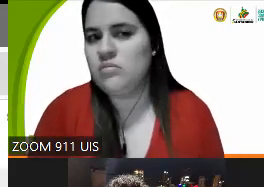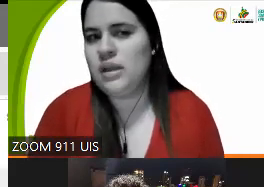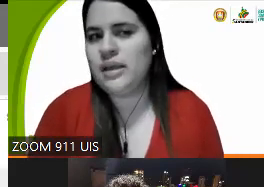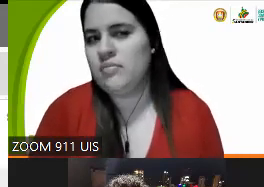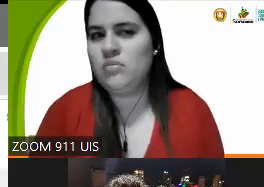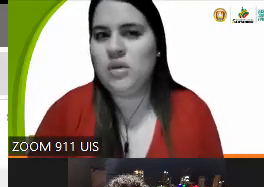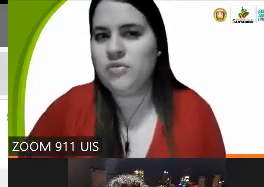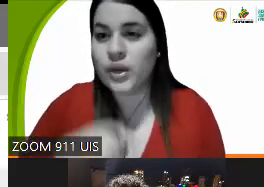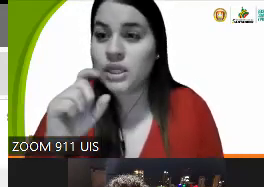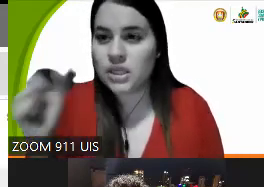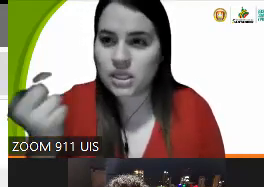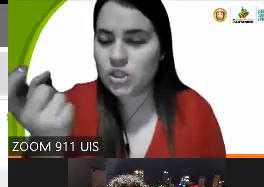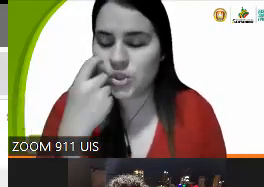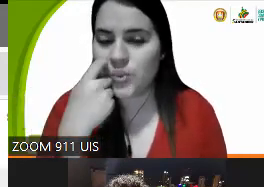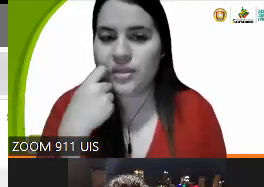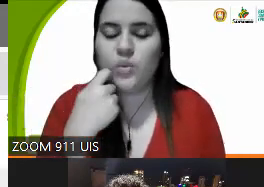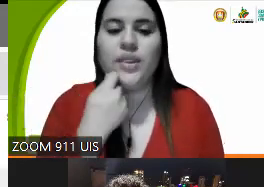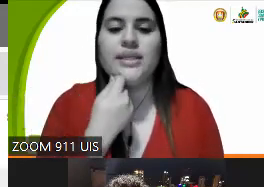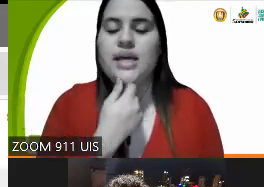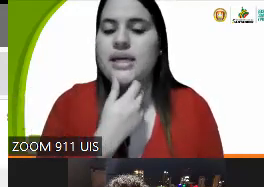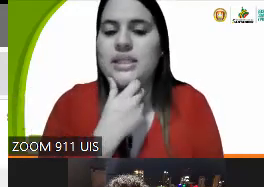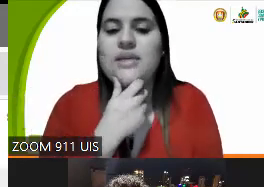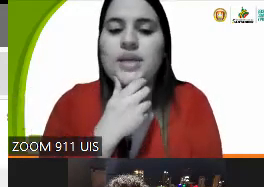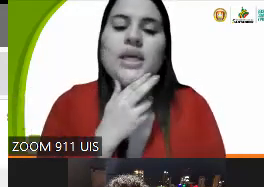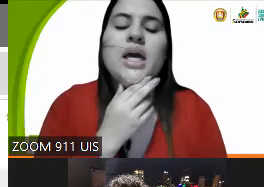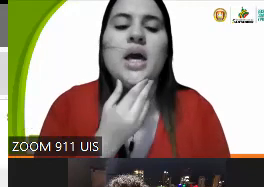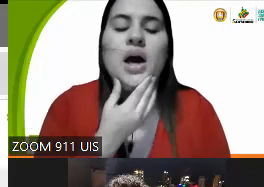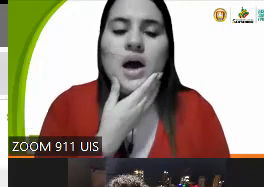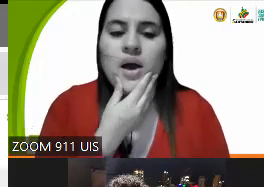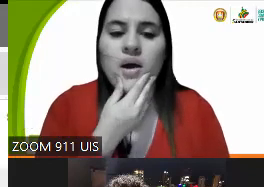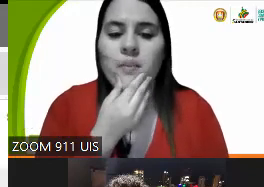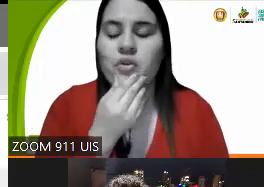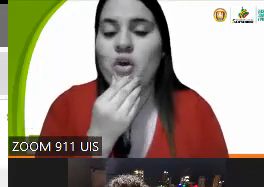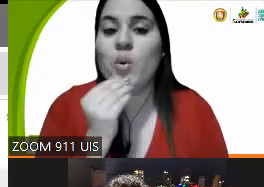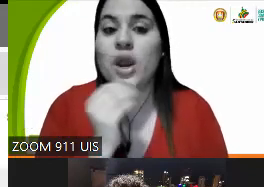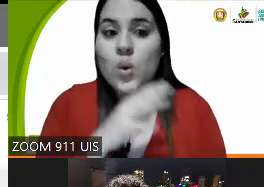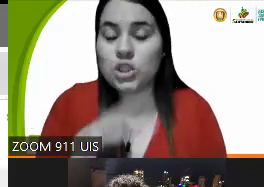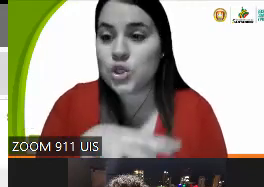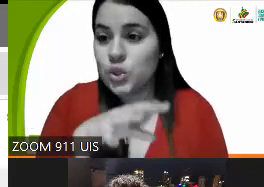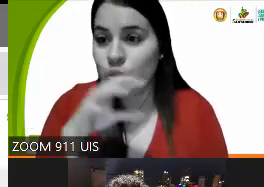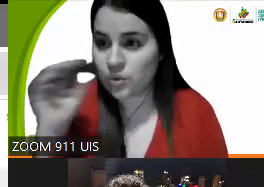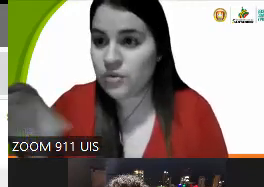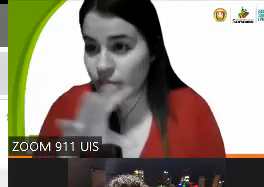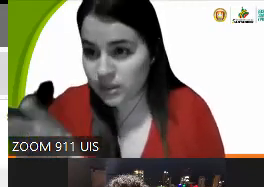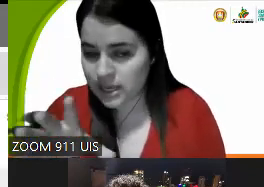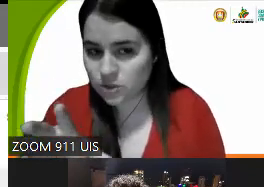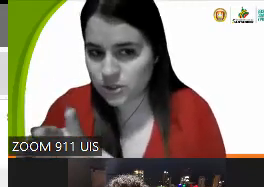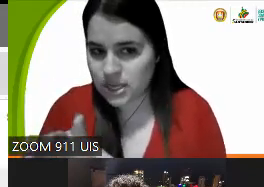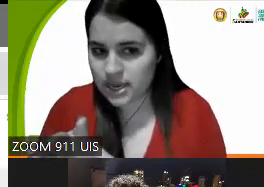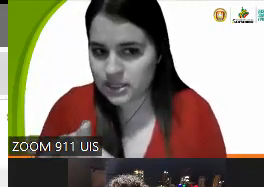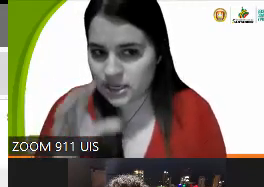Moodle, like if there is an issue with this activity. So we're going to review